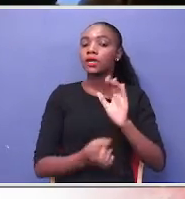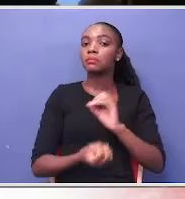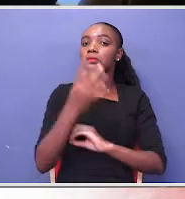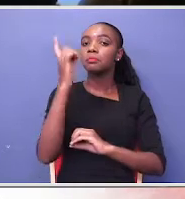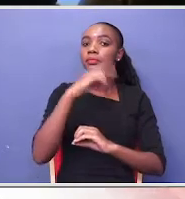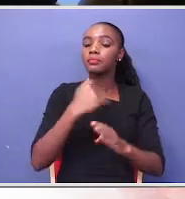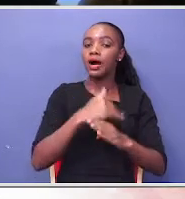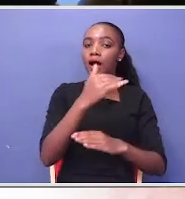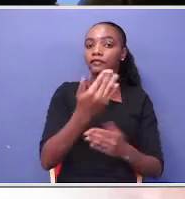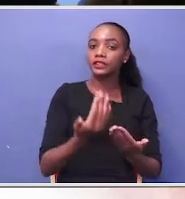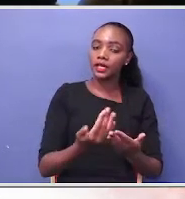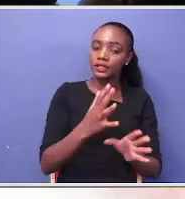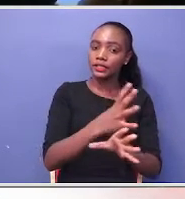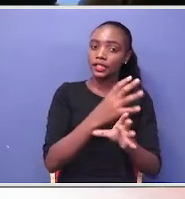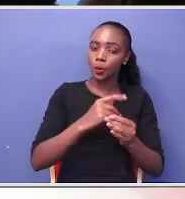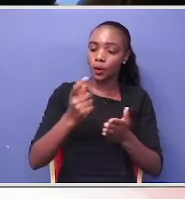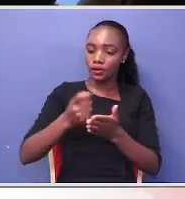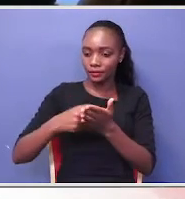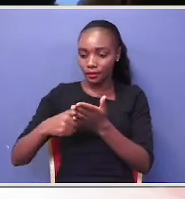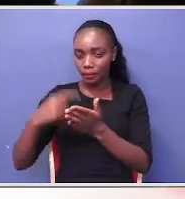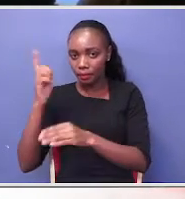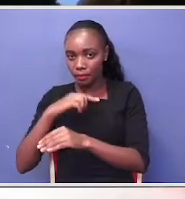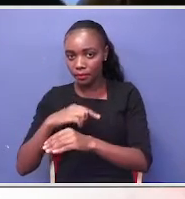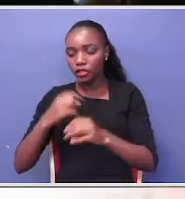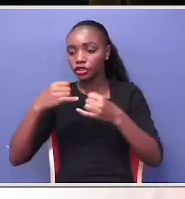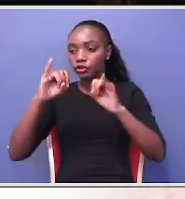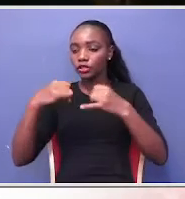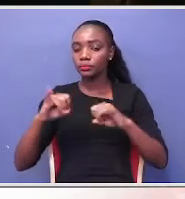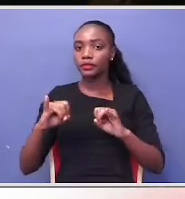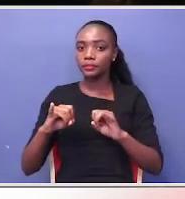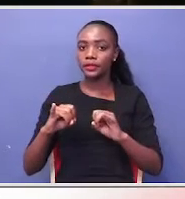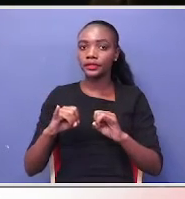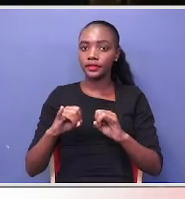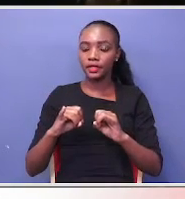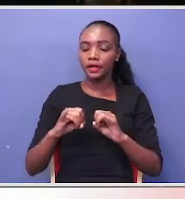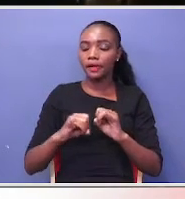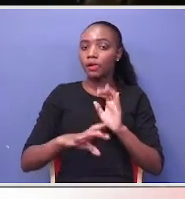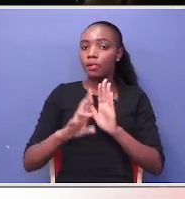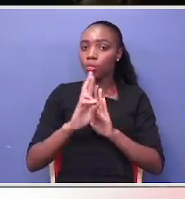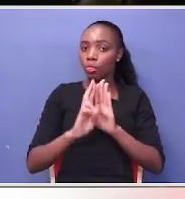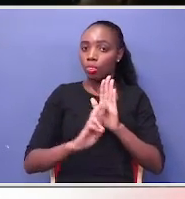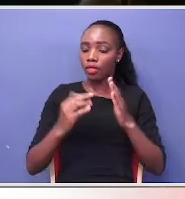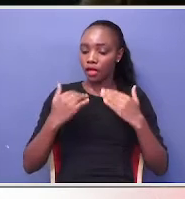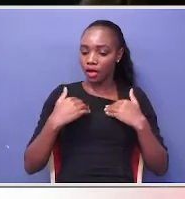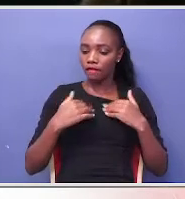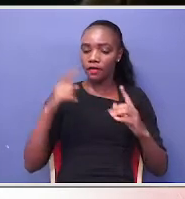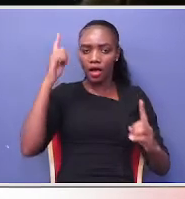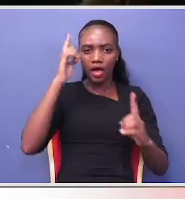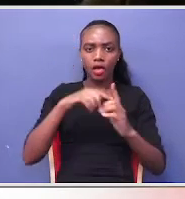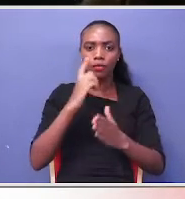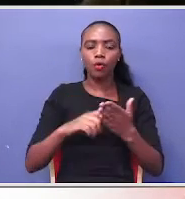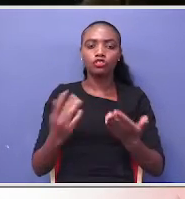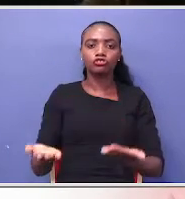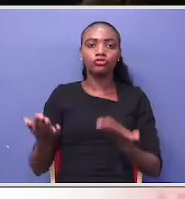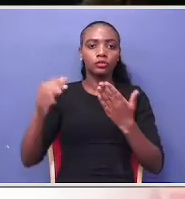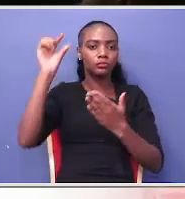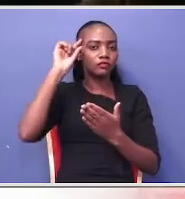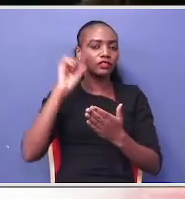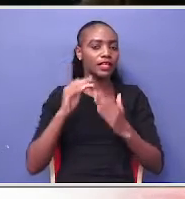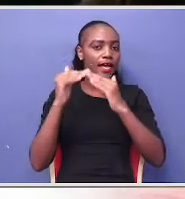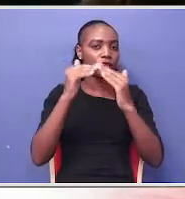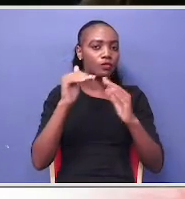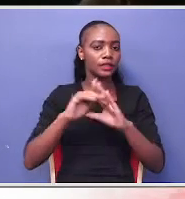country signed the commitment to implement the Agnes Tirop Conference declarations in order to promote gender equality in